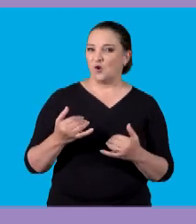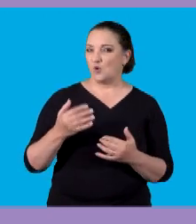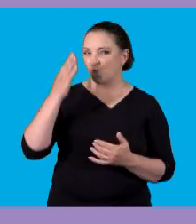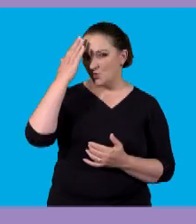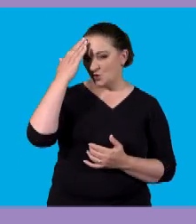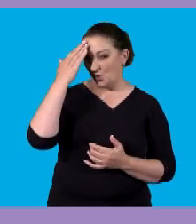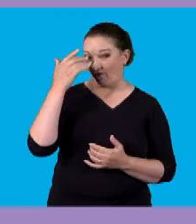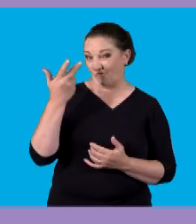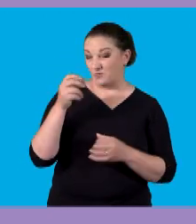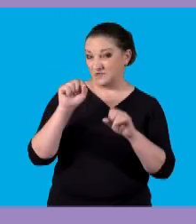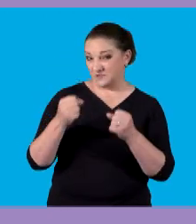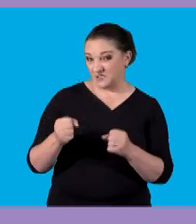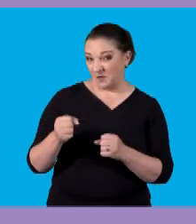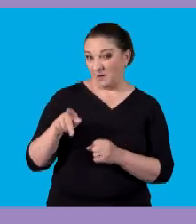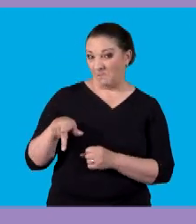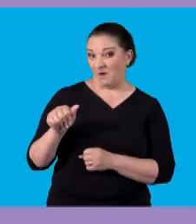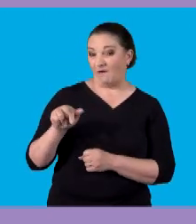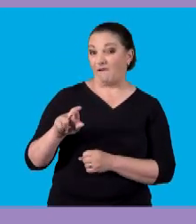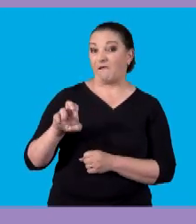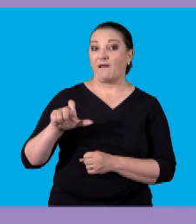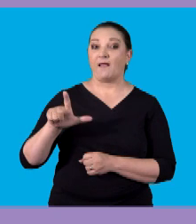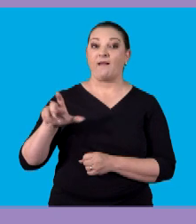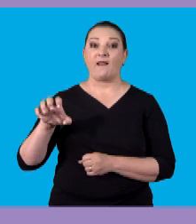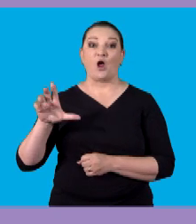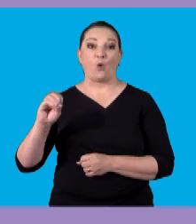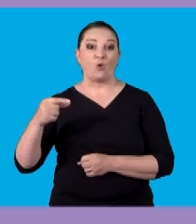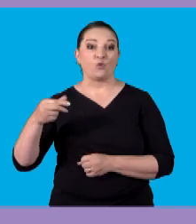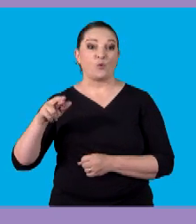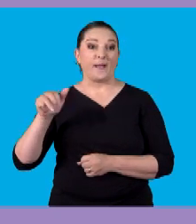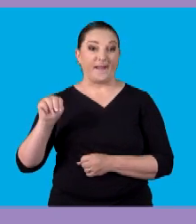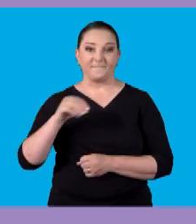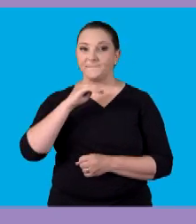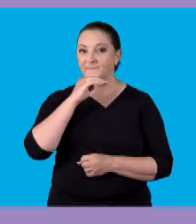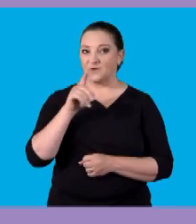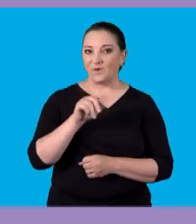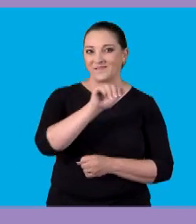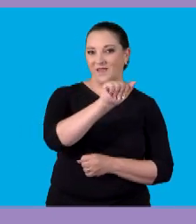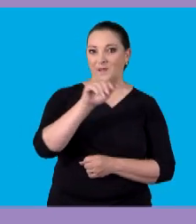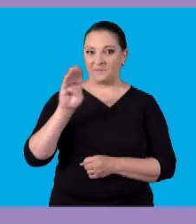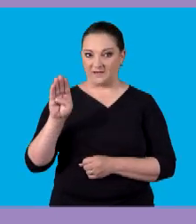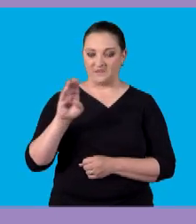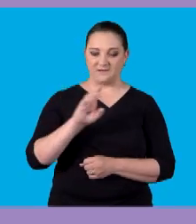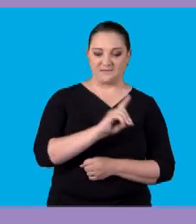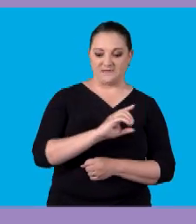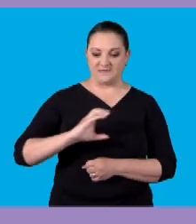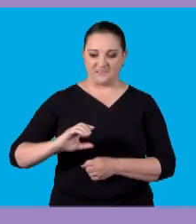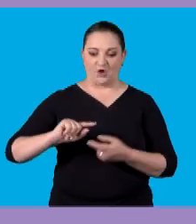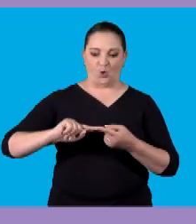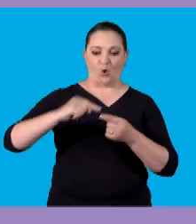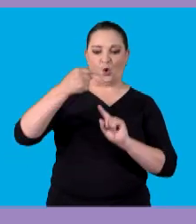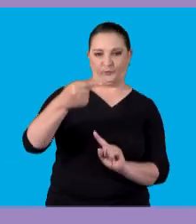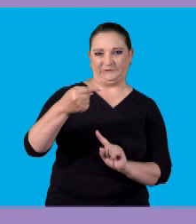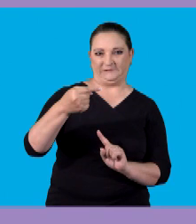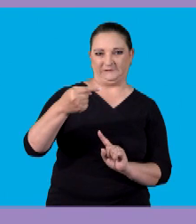gather from a parallelogram? Well, firstly, we know that AB and DC, they are opposite each